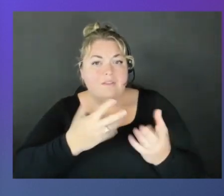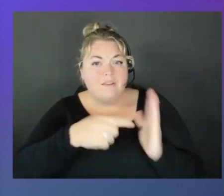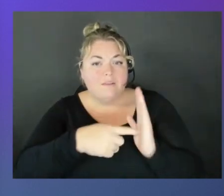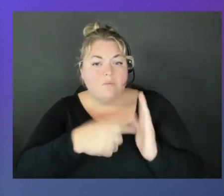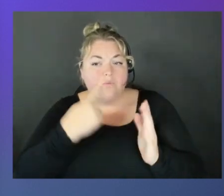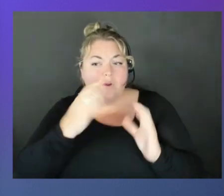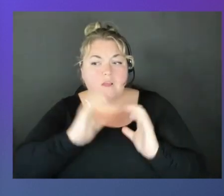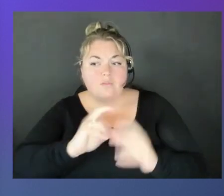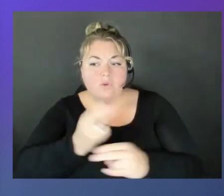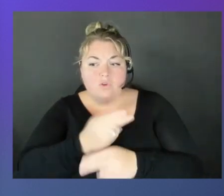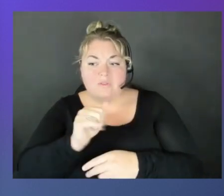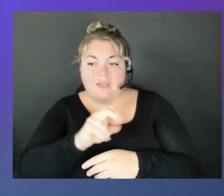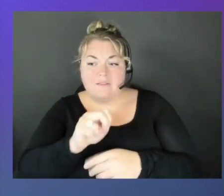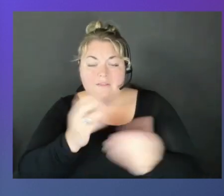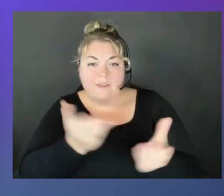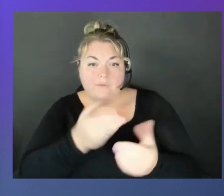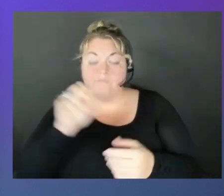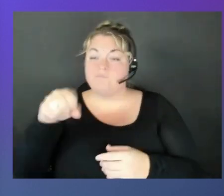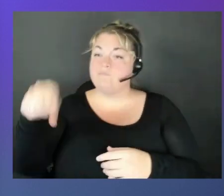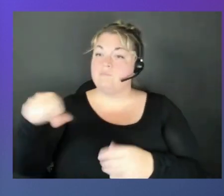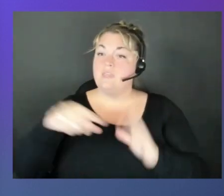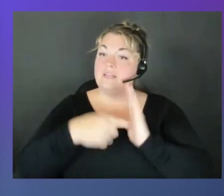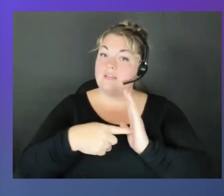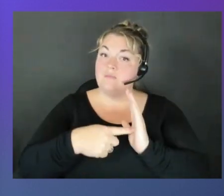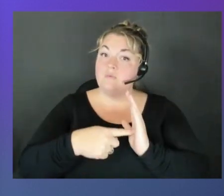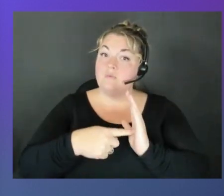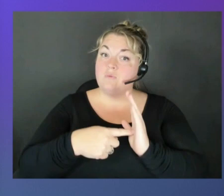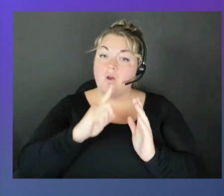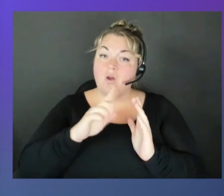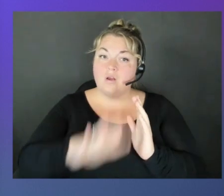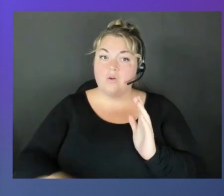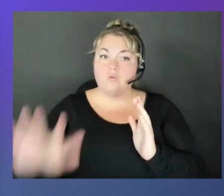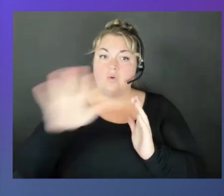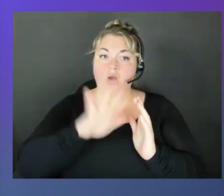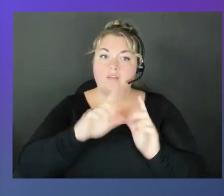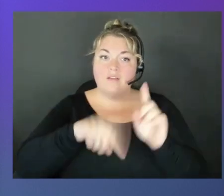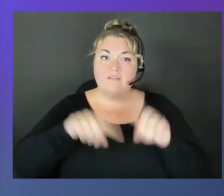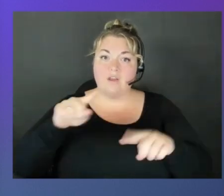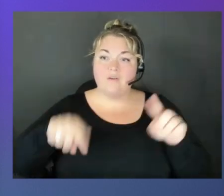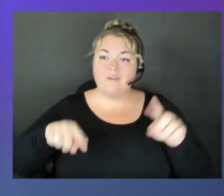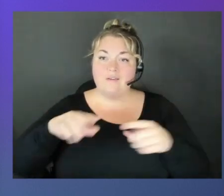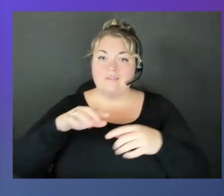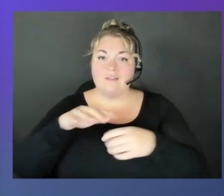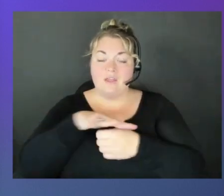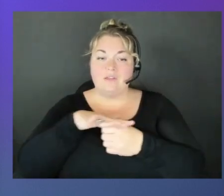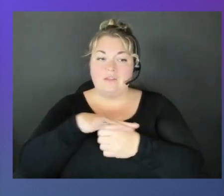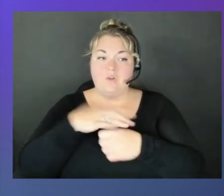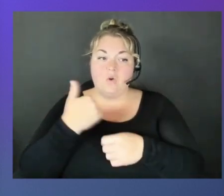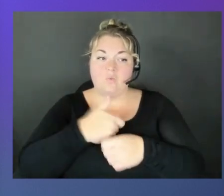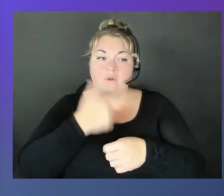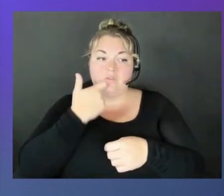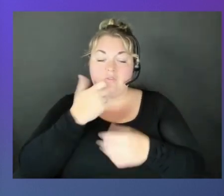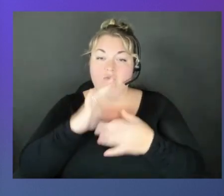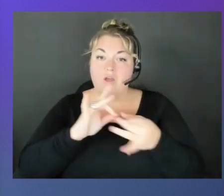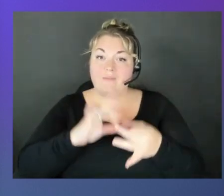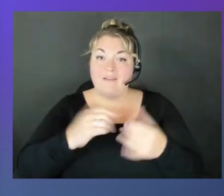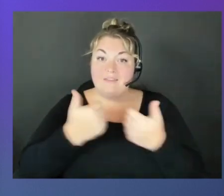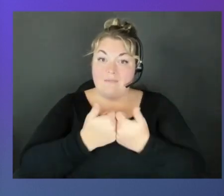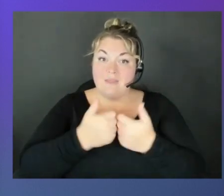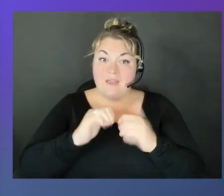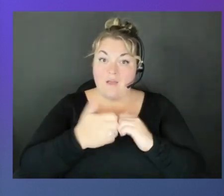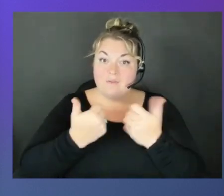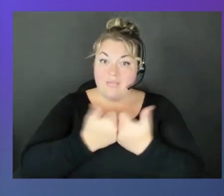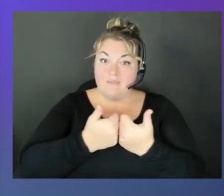sure. Examples exist across various industries. You know, we just talked about gaming and how gaming companies now run game